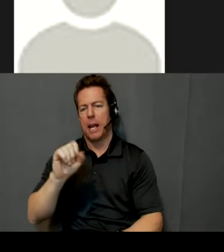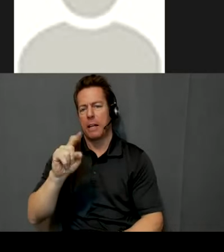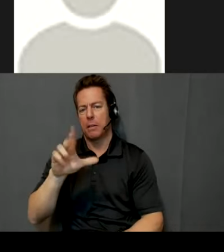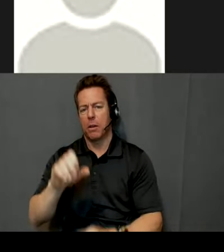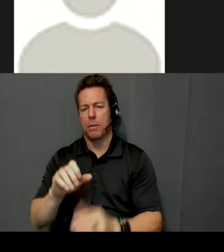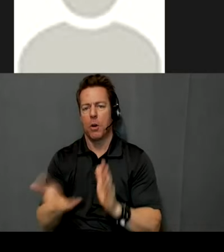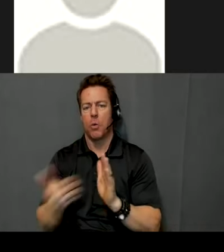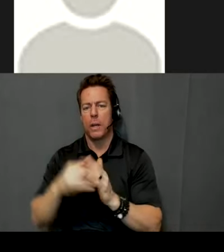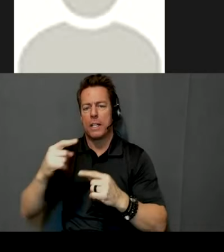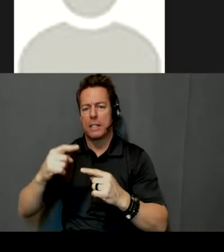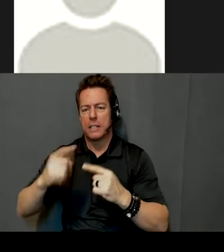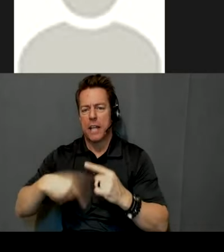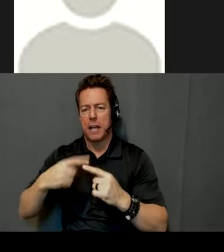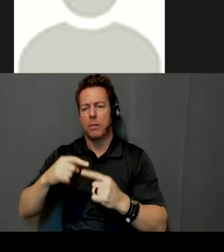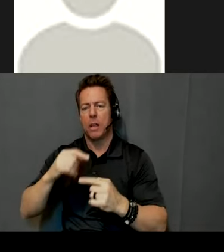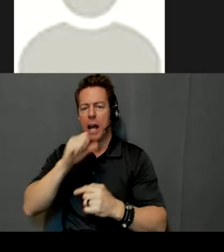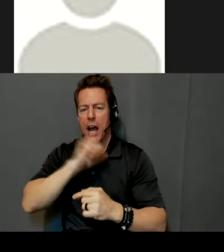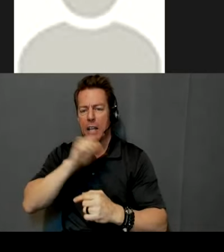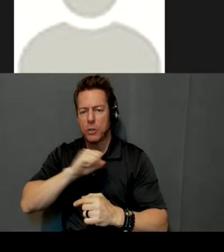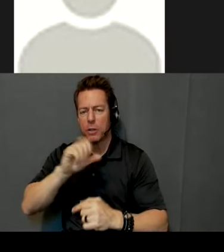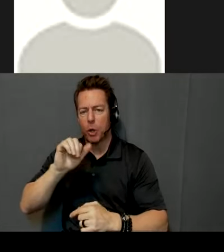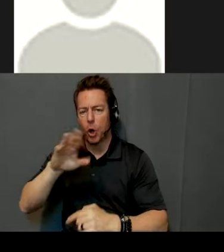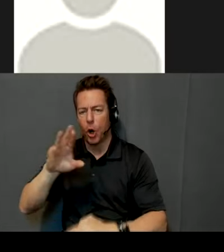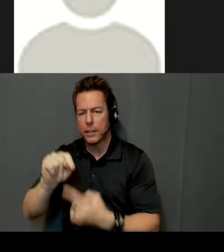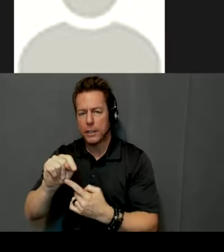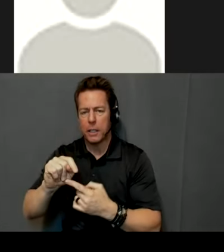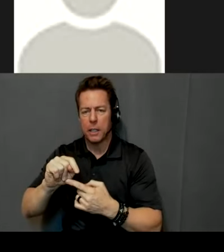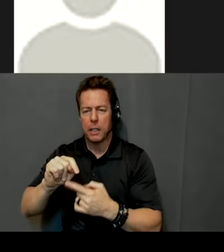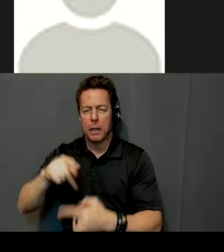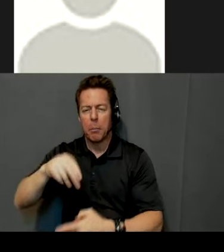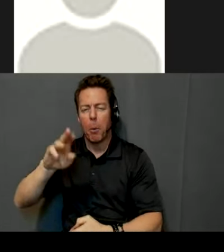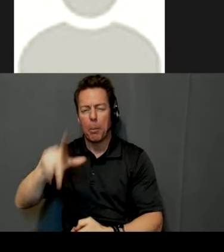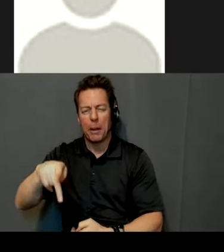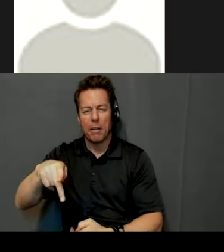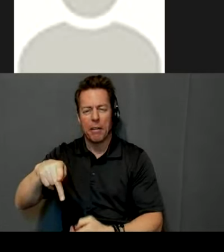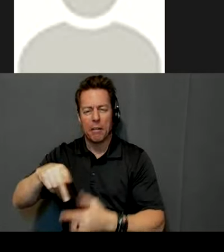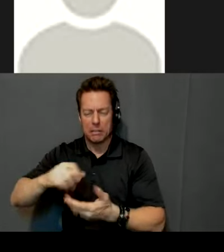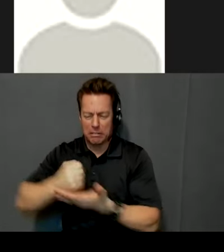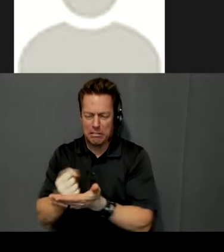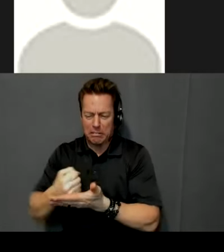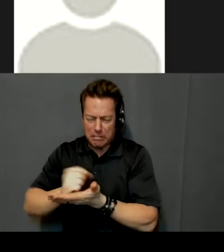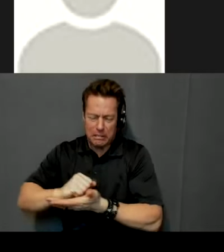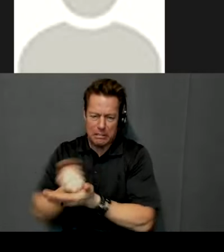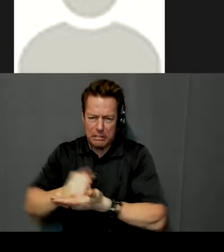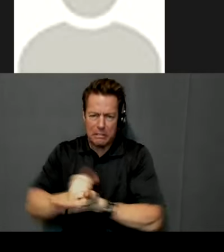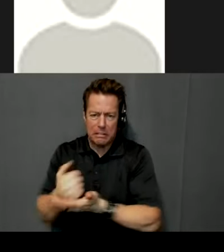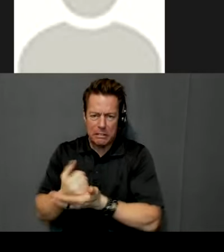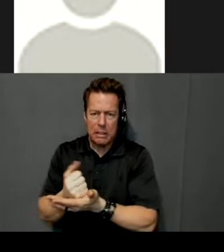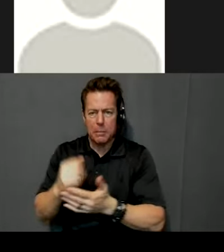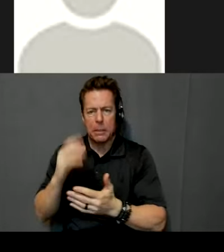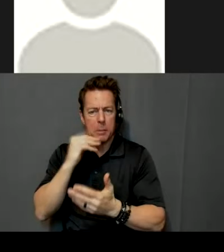recycled ice cream cartons and the pulpiness of his work, I'm experimenting with a similar